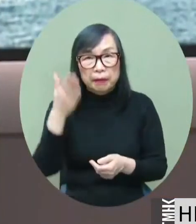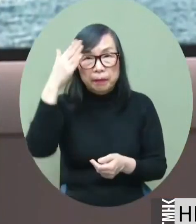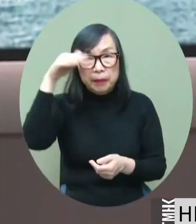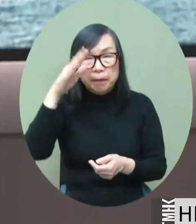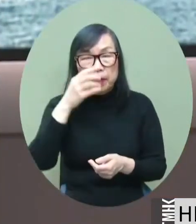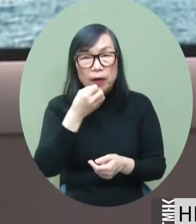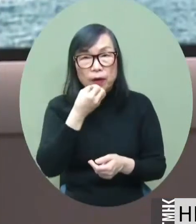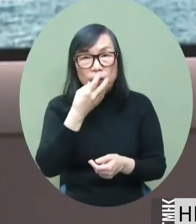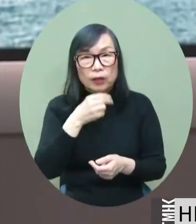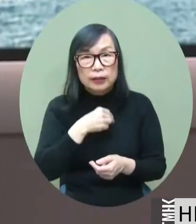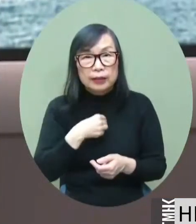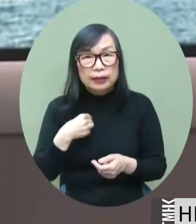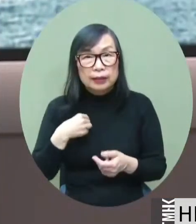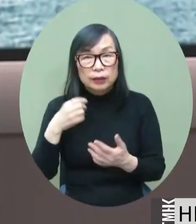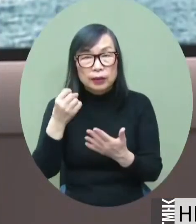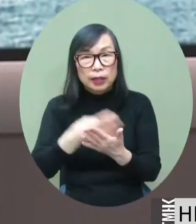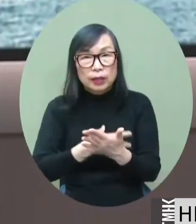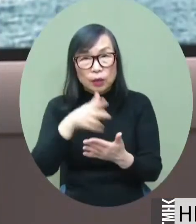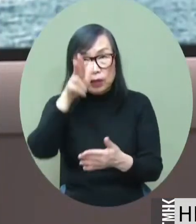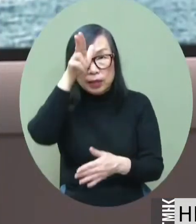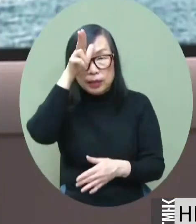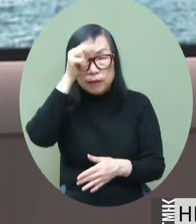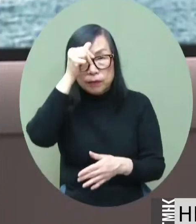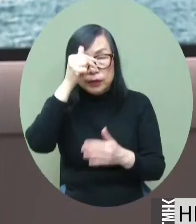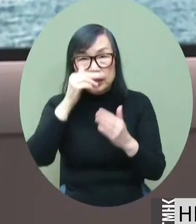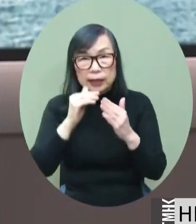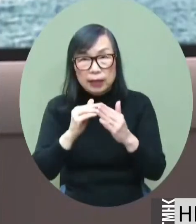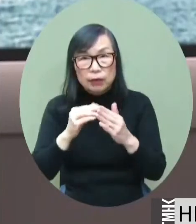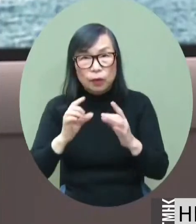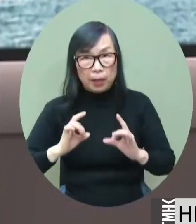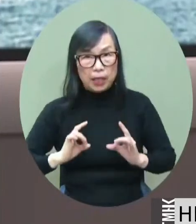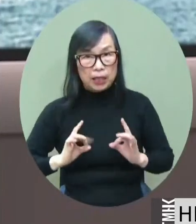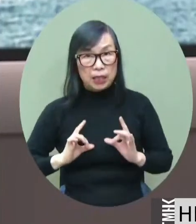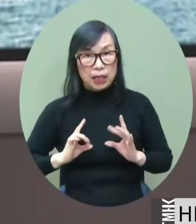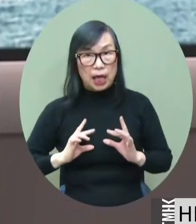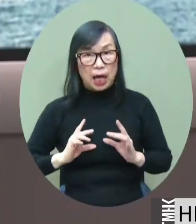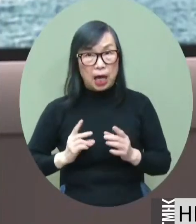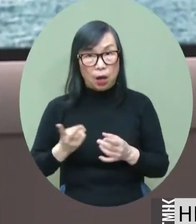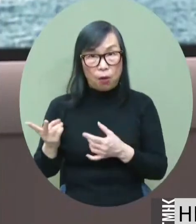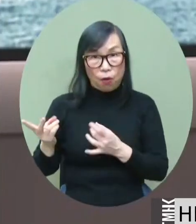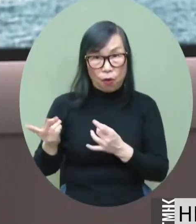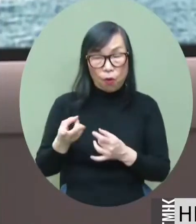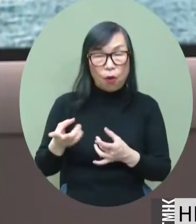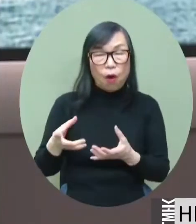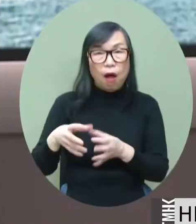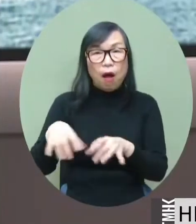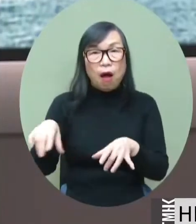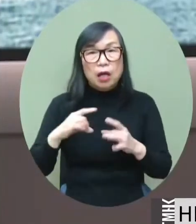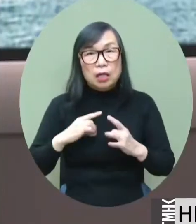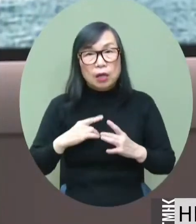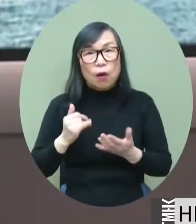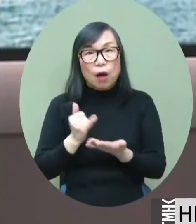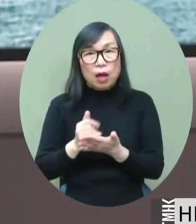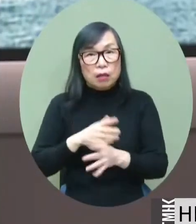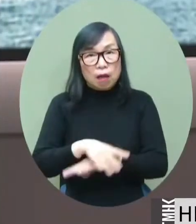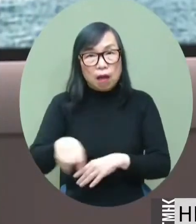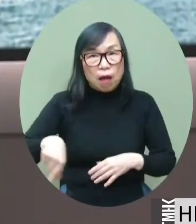23,700 doses of the oral drugs to patients. In Hong Kong, we have both a public and